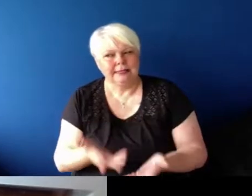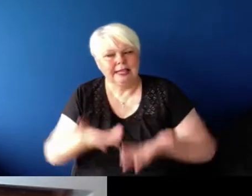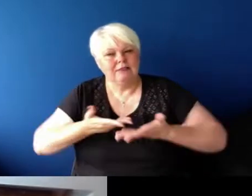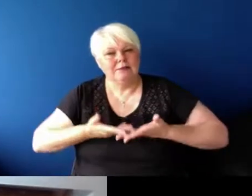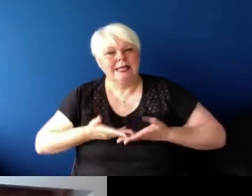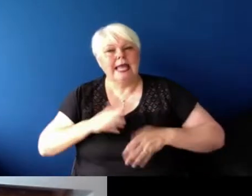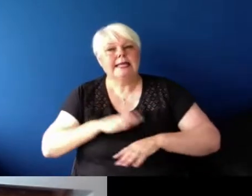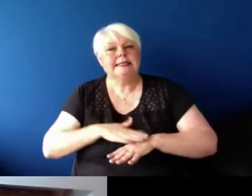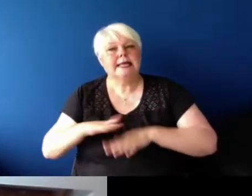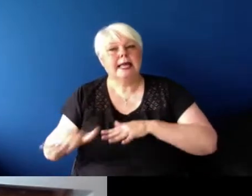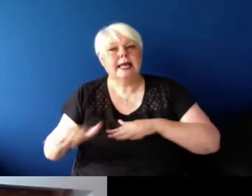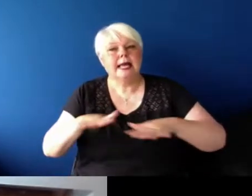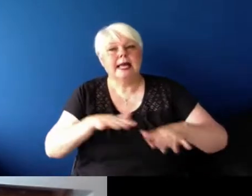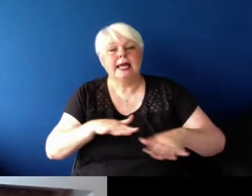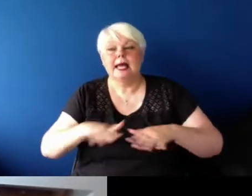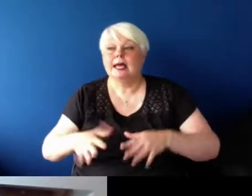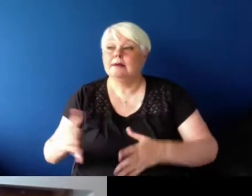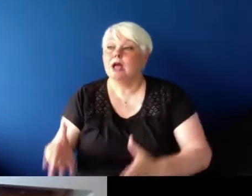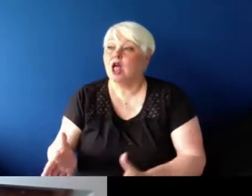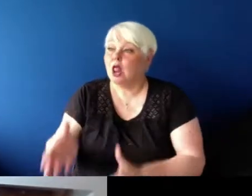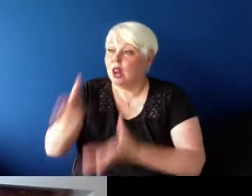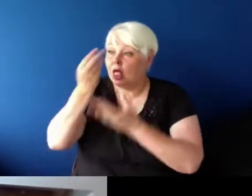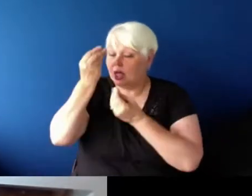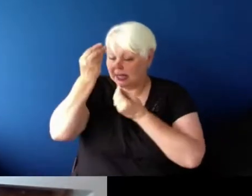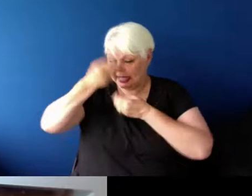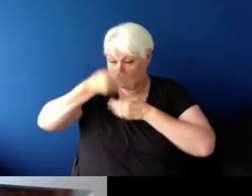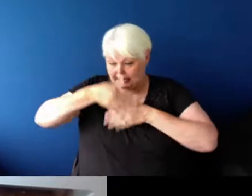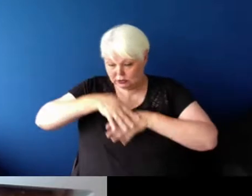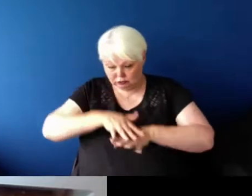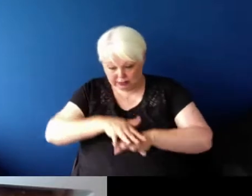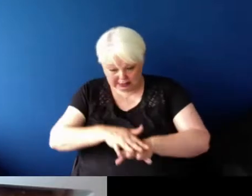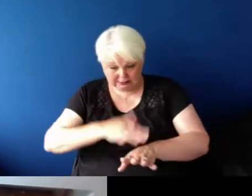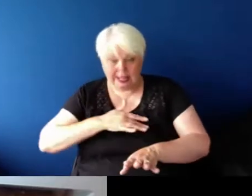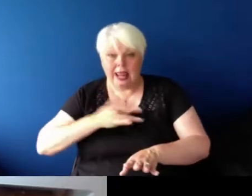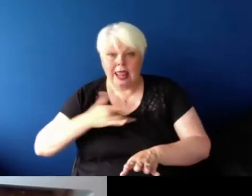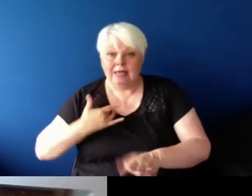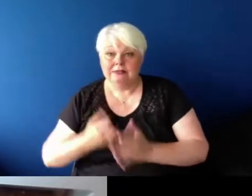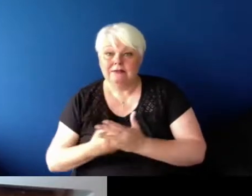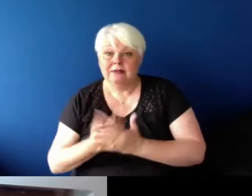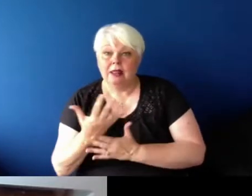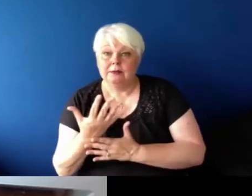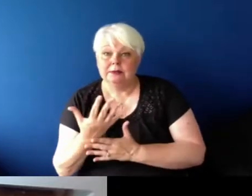to integrate what I was learning into who I was becoming, which felt important.